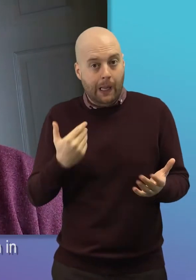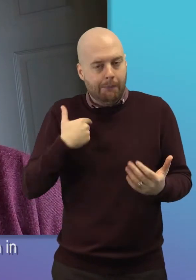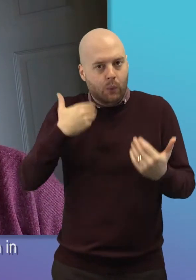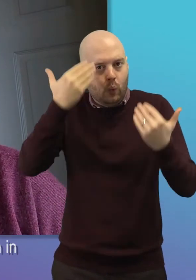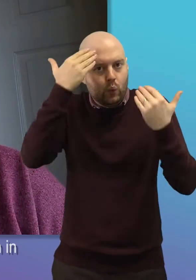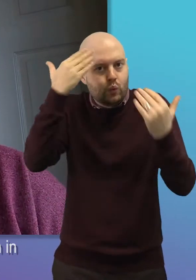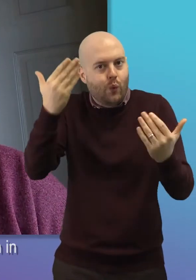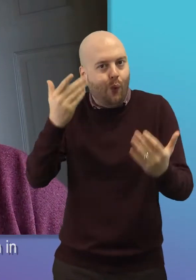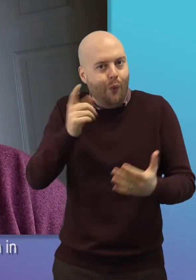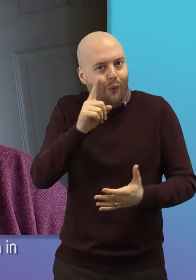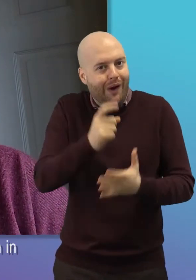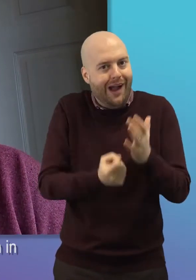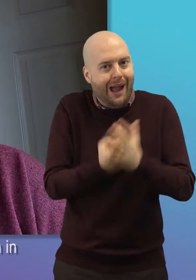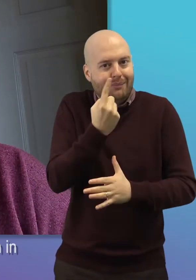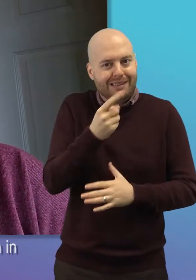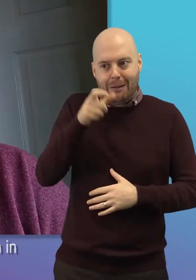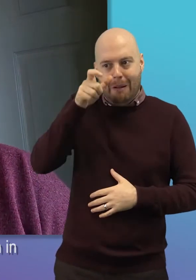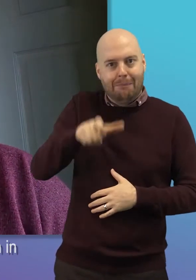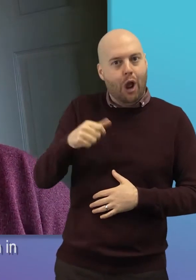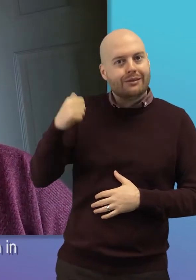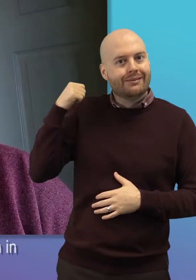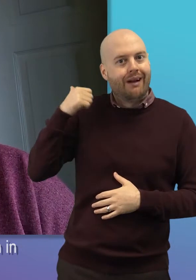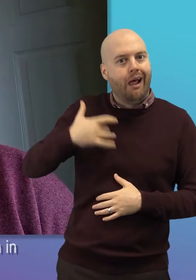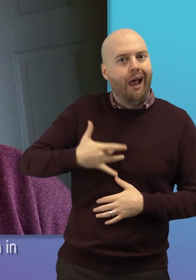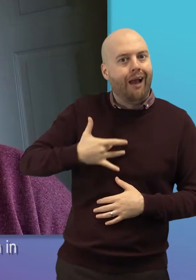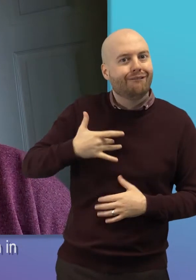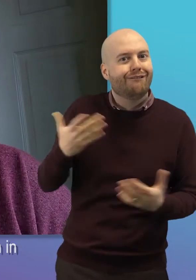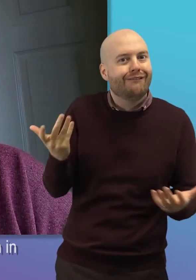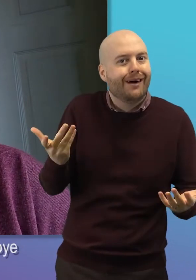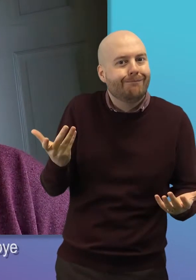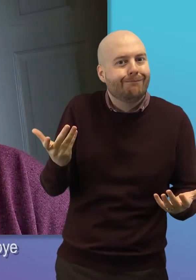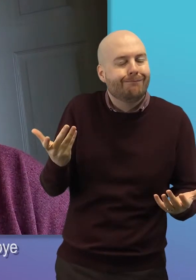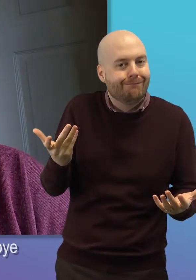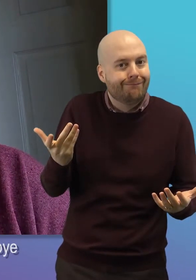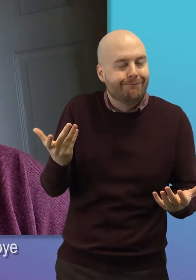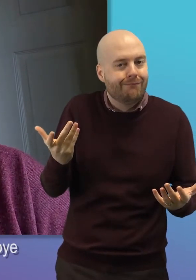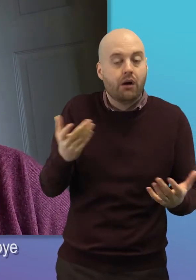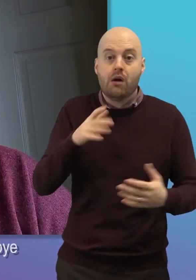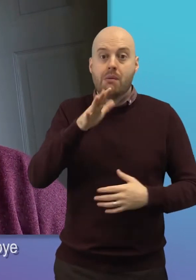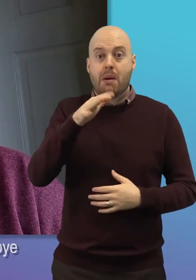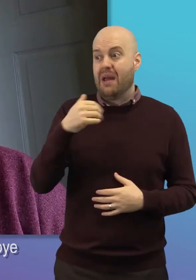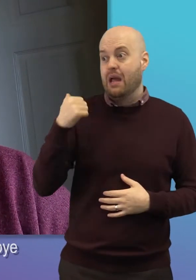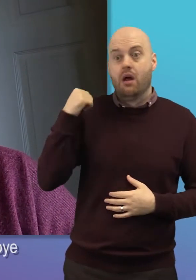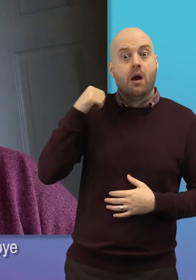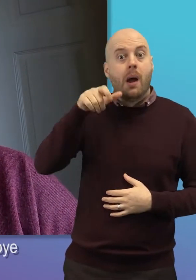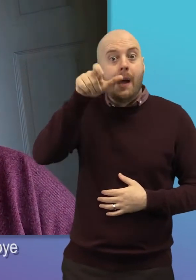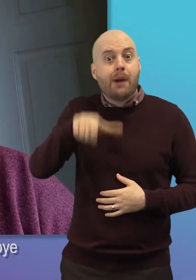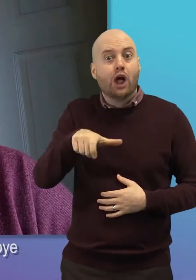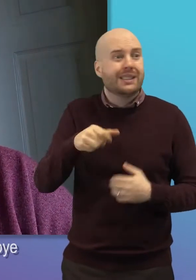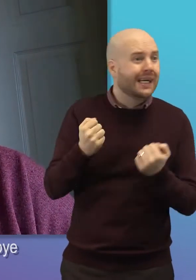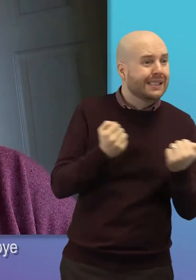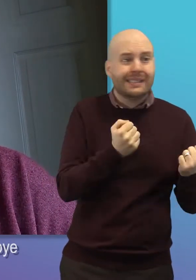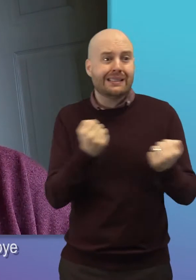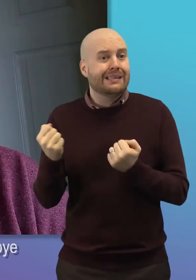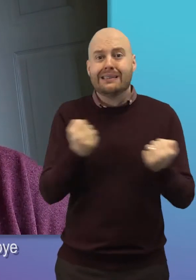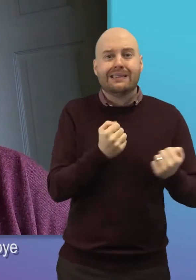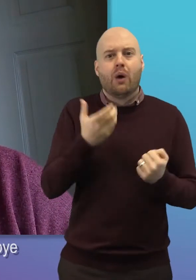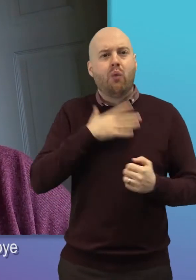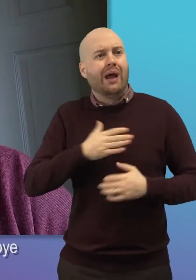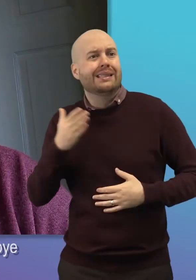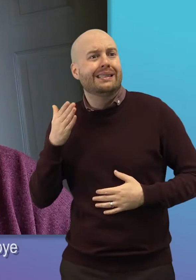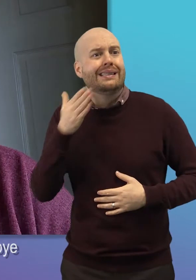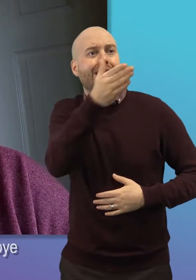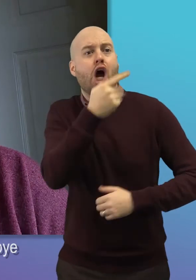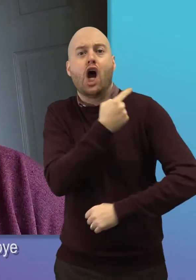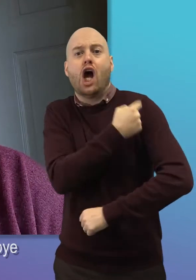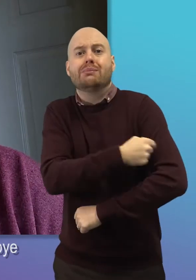that person's world just now, and look at it another way, maybe such as that person's rushing to hospital to say goodbye to someone